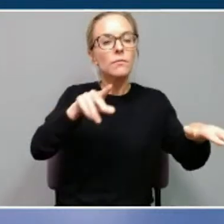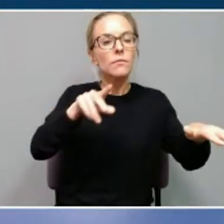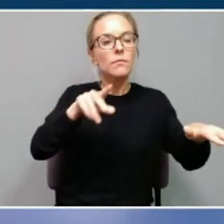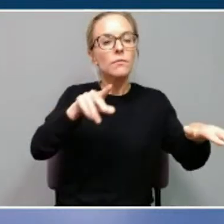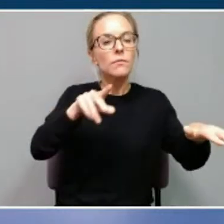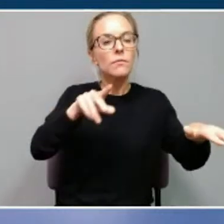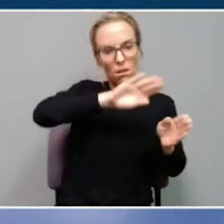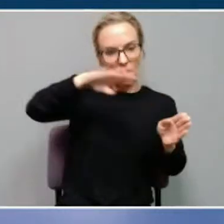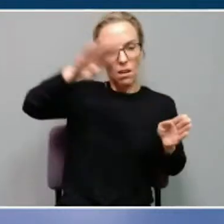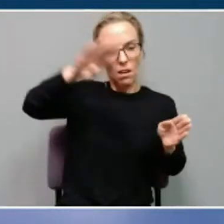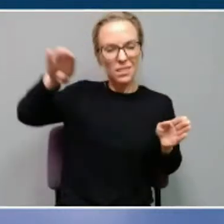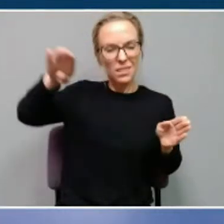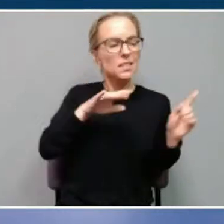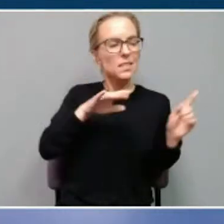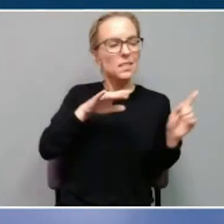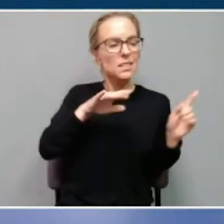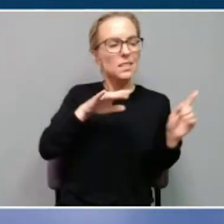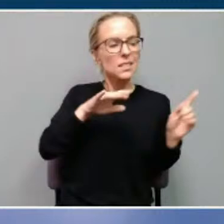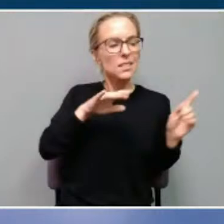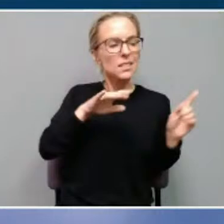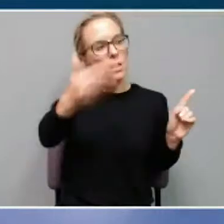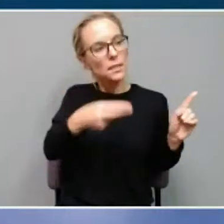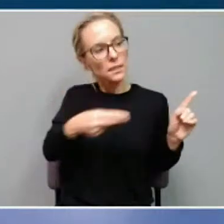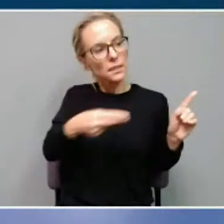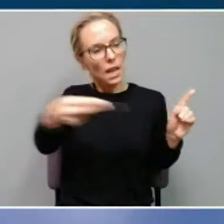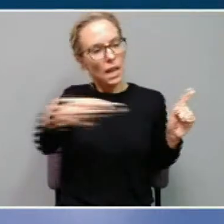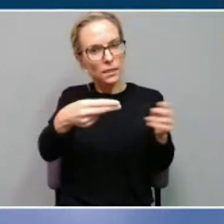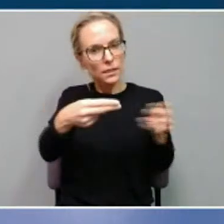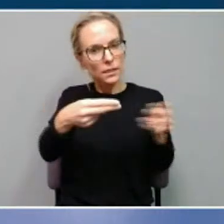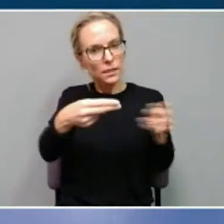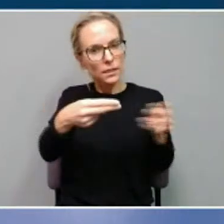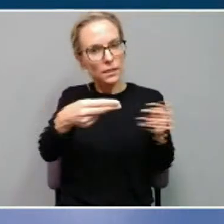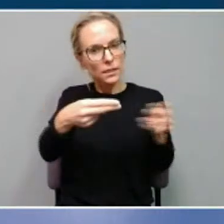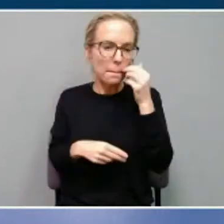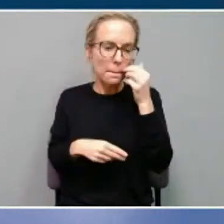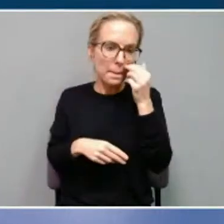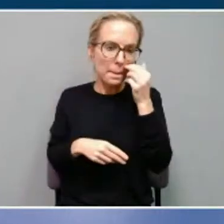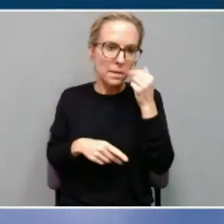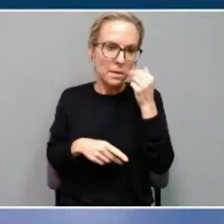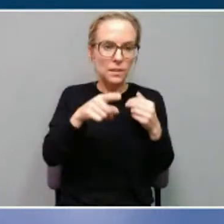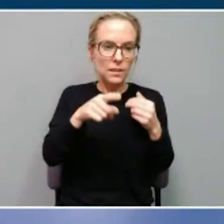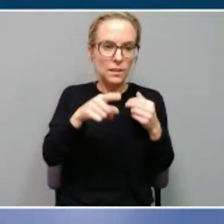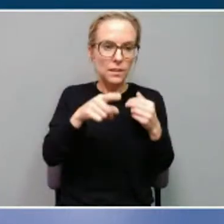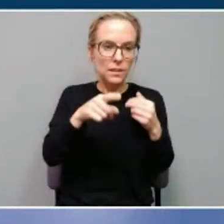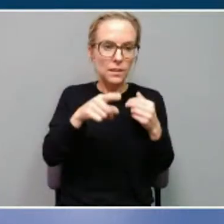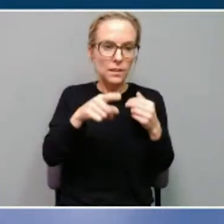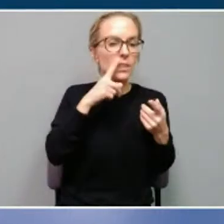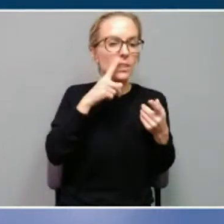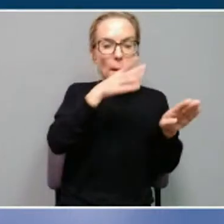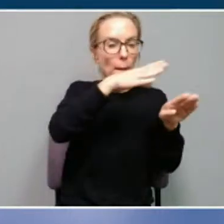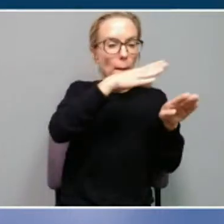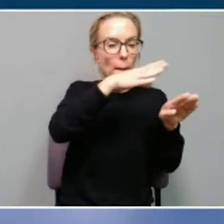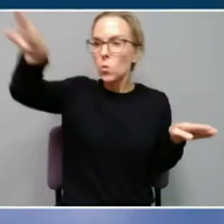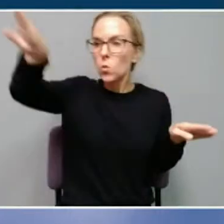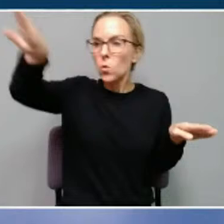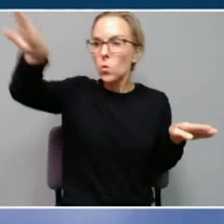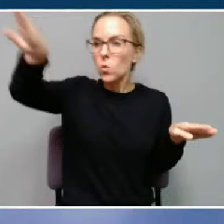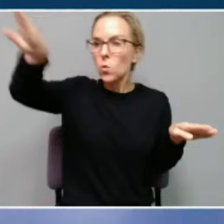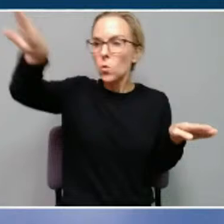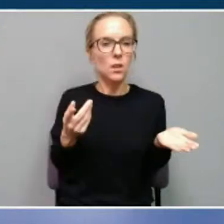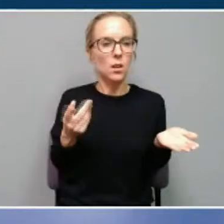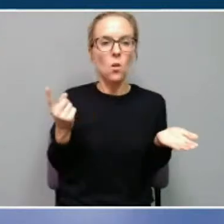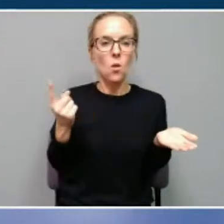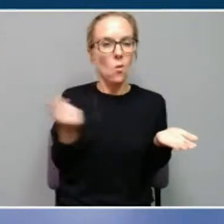Jim, if you can go to the next one, is at this point we're in exponential growth. This is what we always wanted to